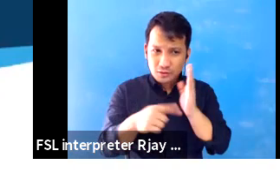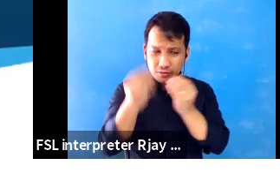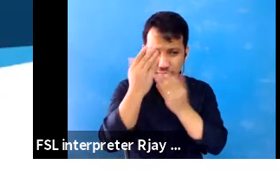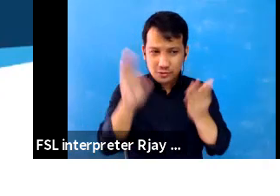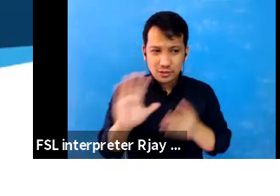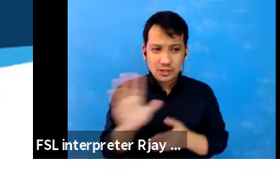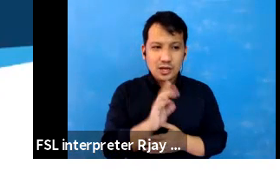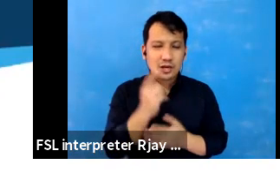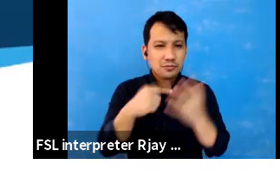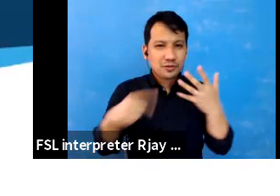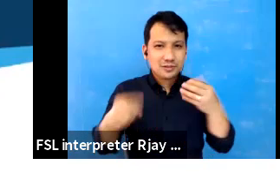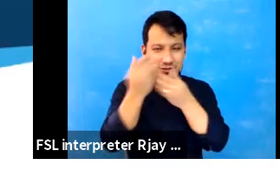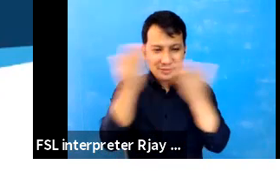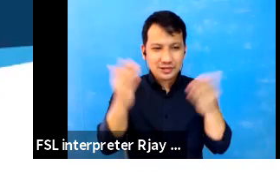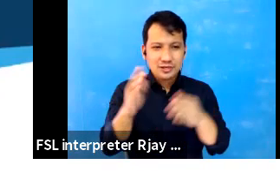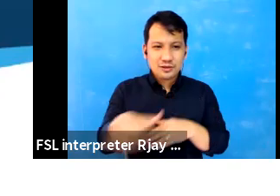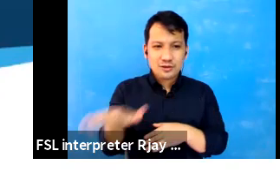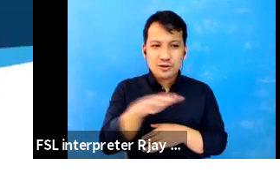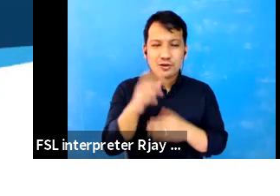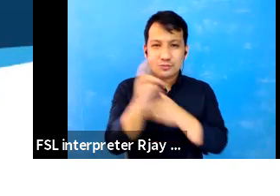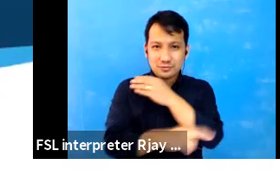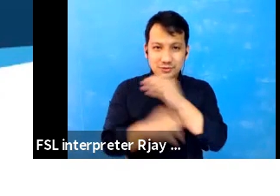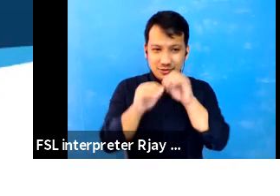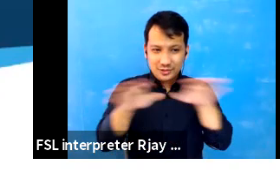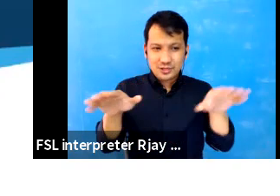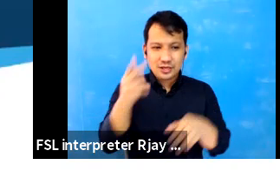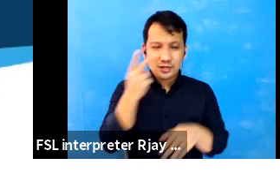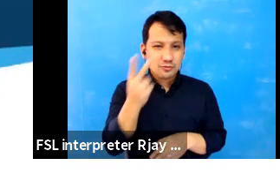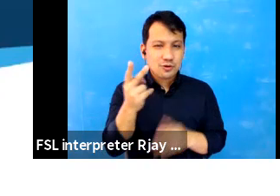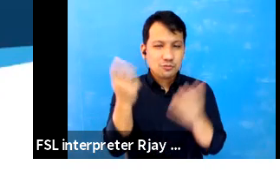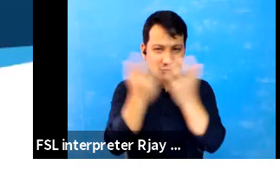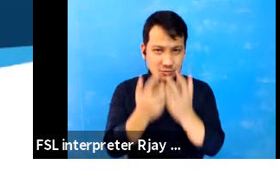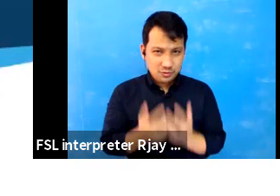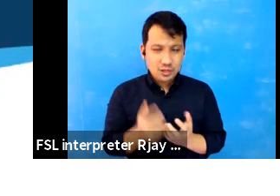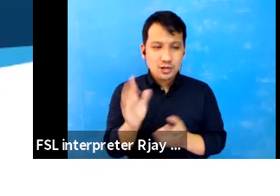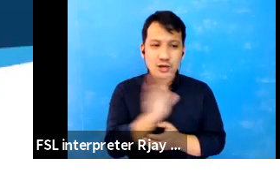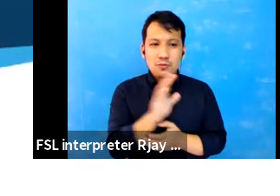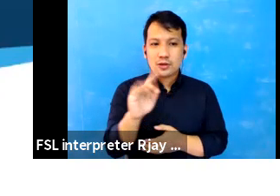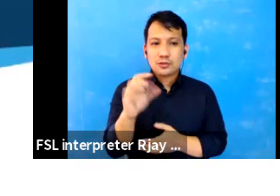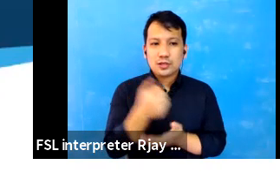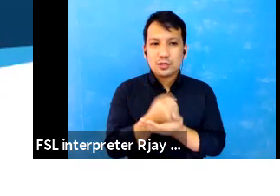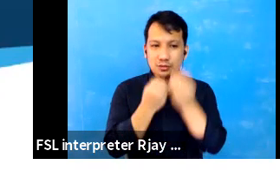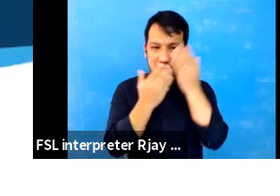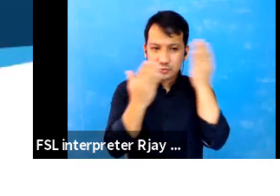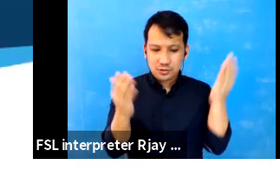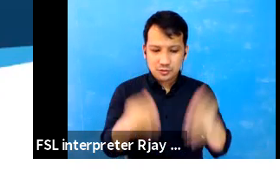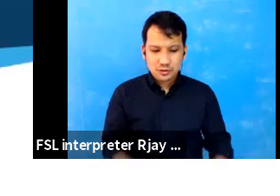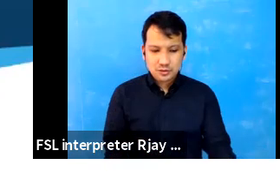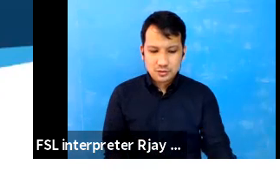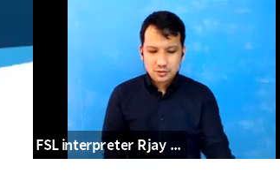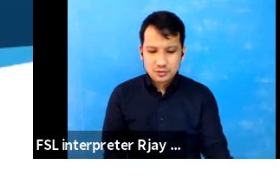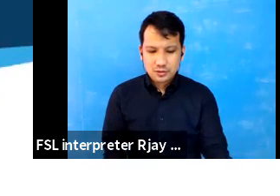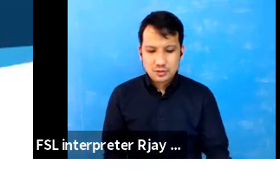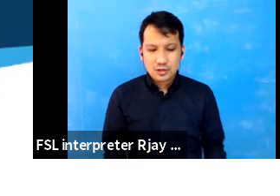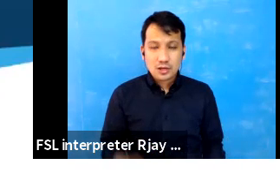and prevalence and malnutrition in whole region. We look at the accuracy of our data. We found out that some of